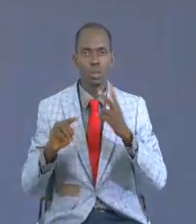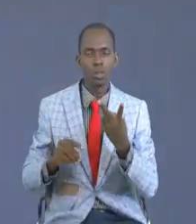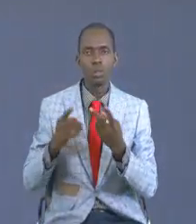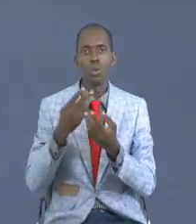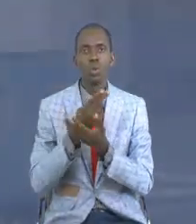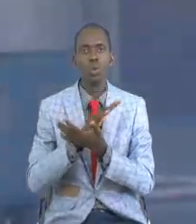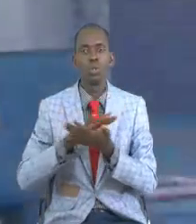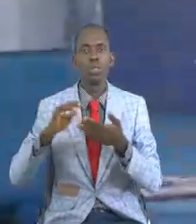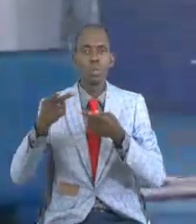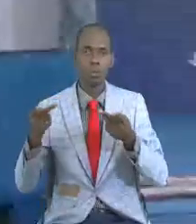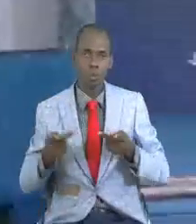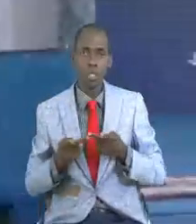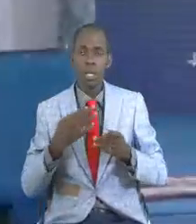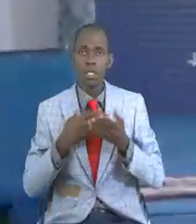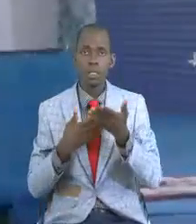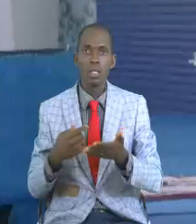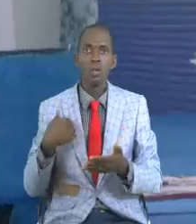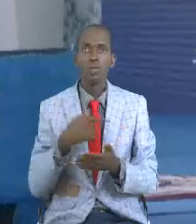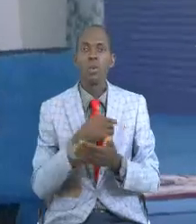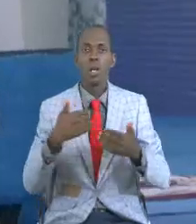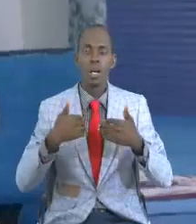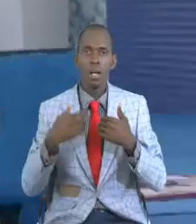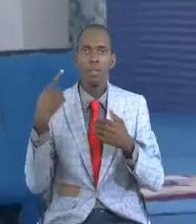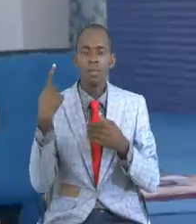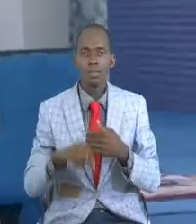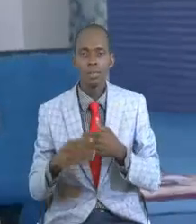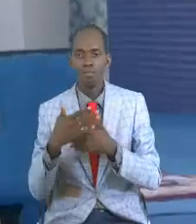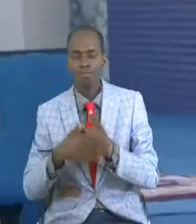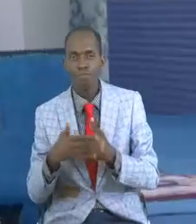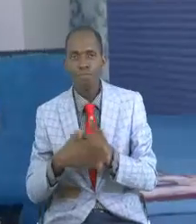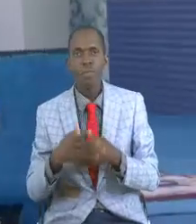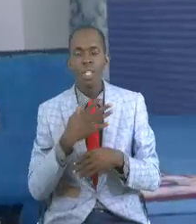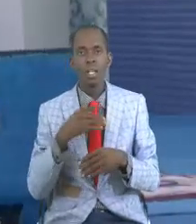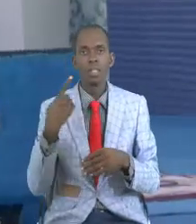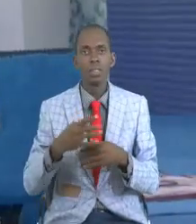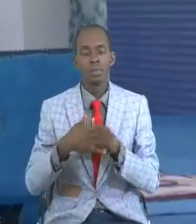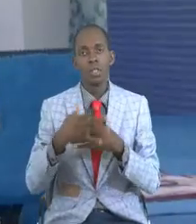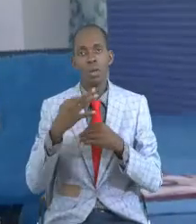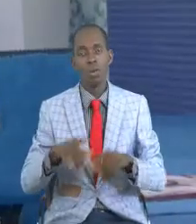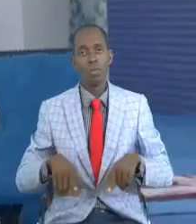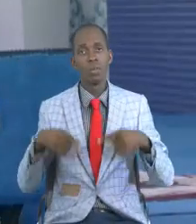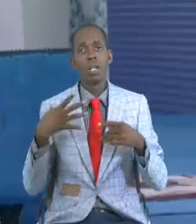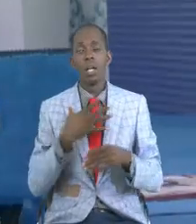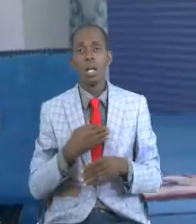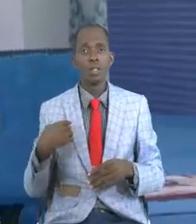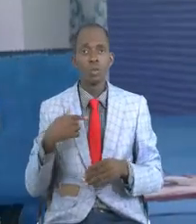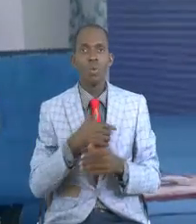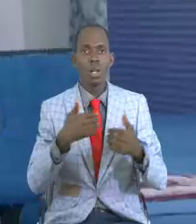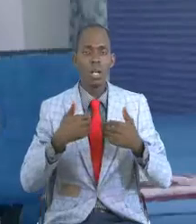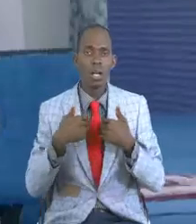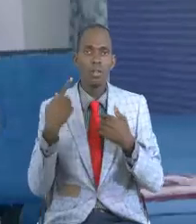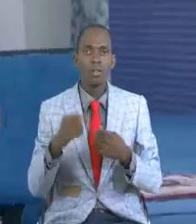we have the shoe bridge and then we have the manner of life and we have the living we have